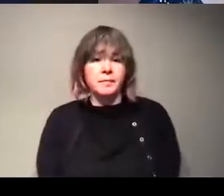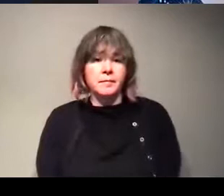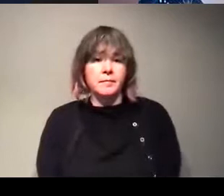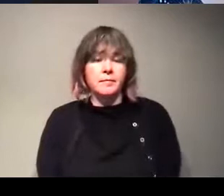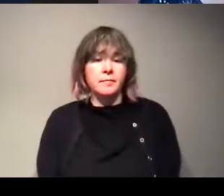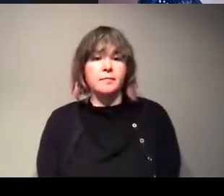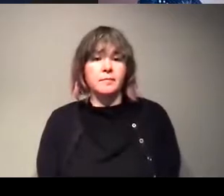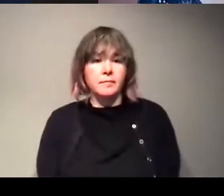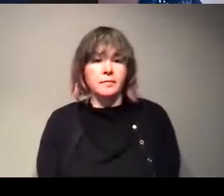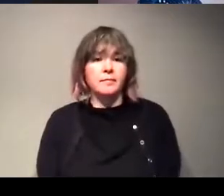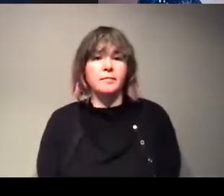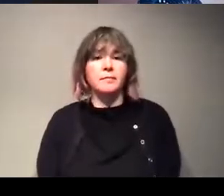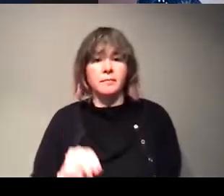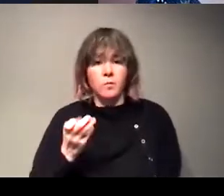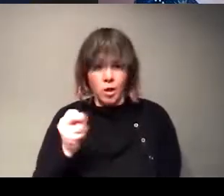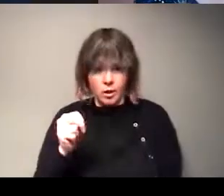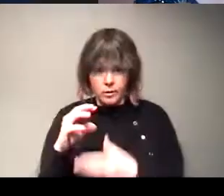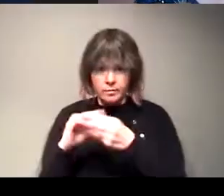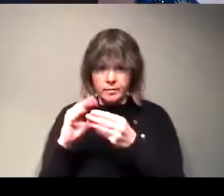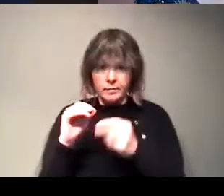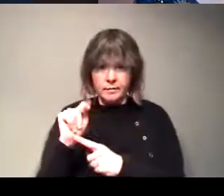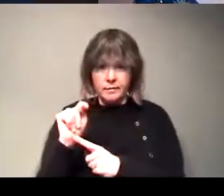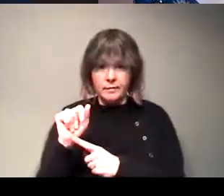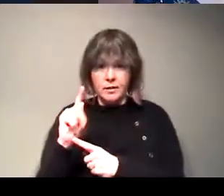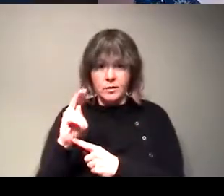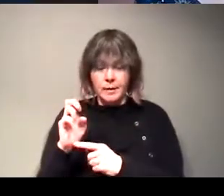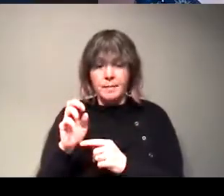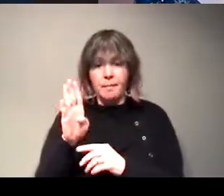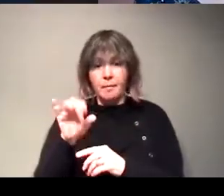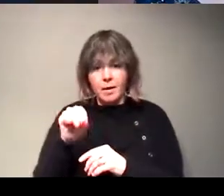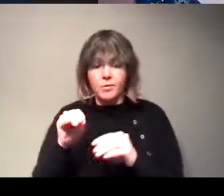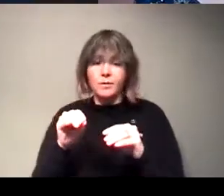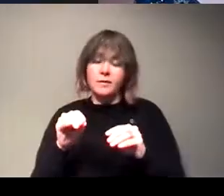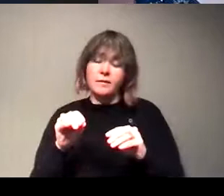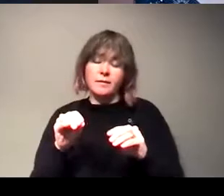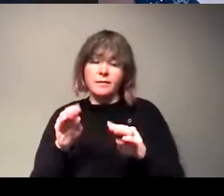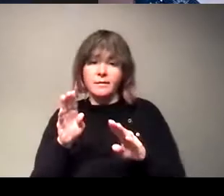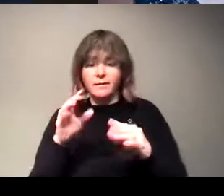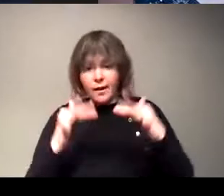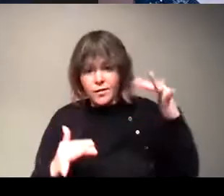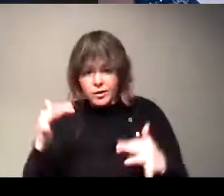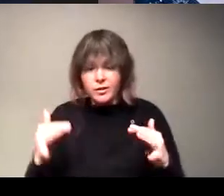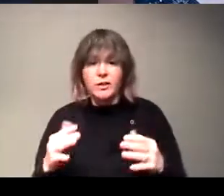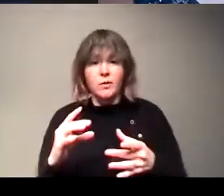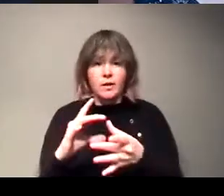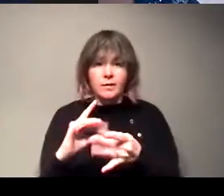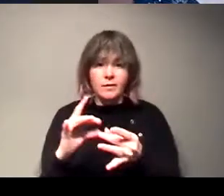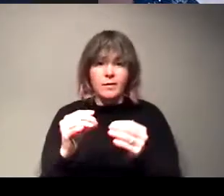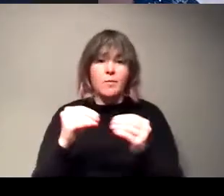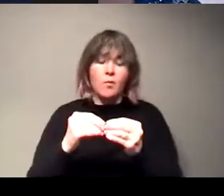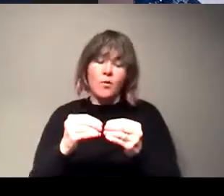Okay. Morgan, do you want to comment on the Tatooine biodiversity, and feel free to bring in some of the more pleasant